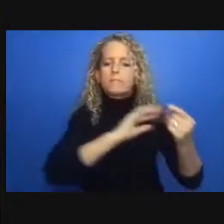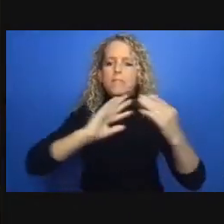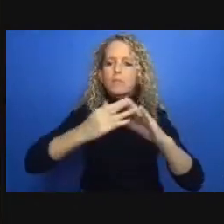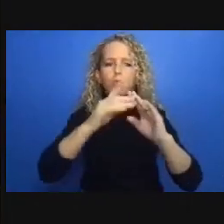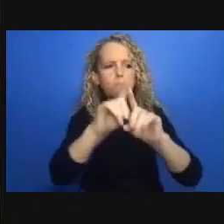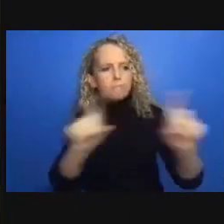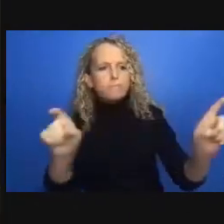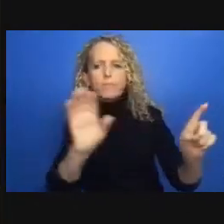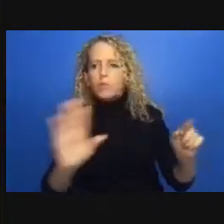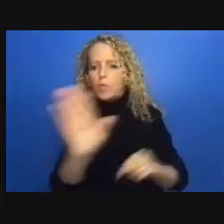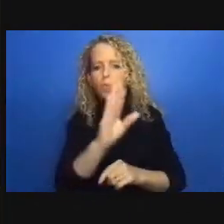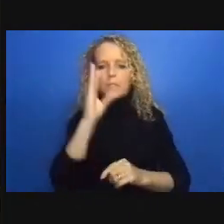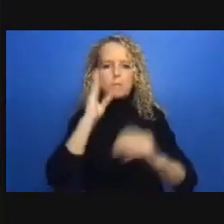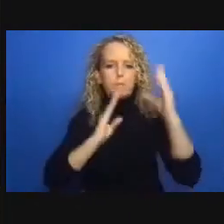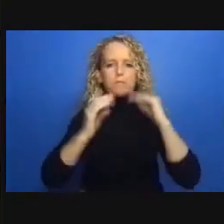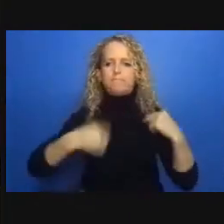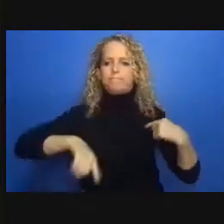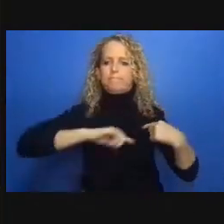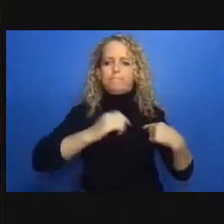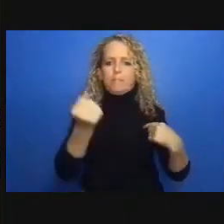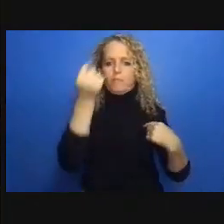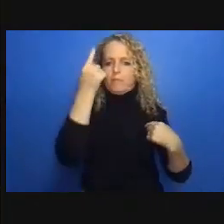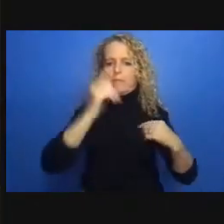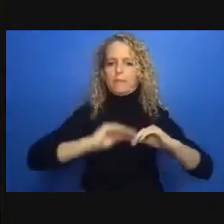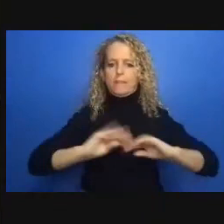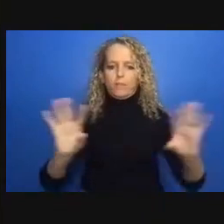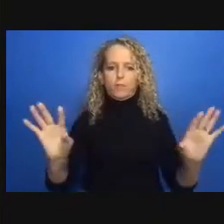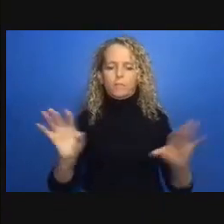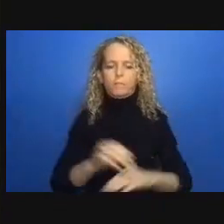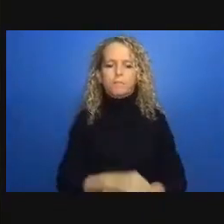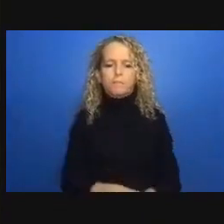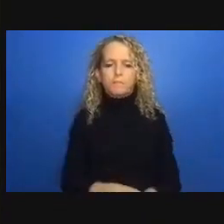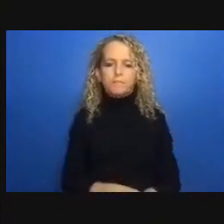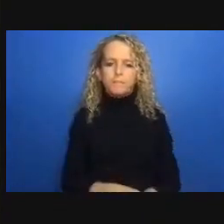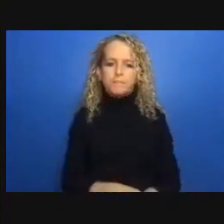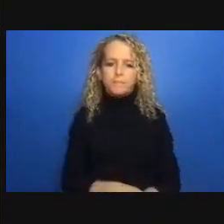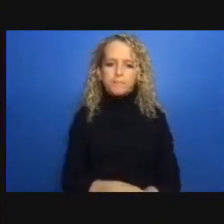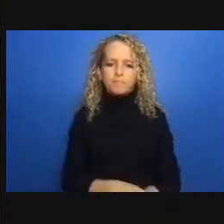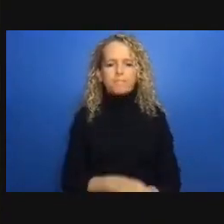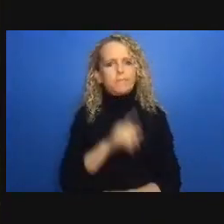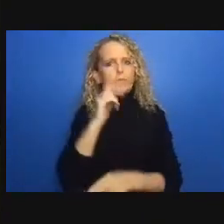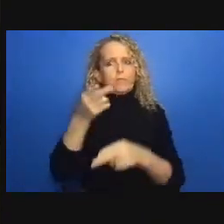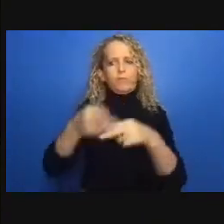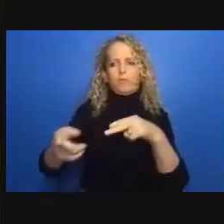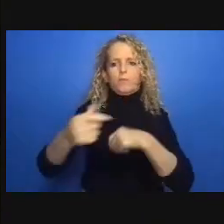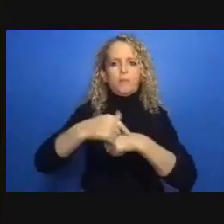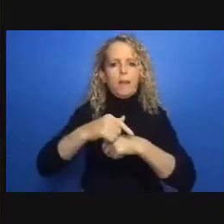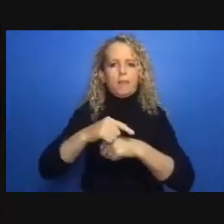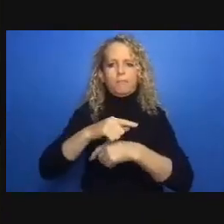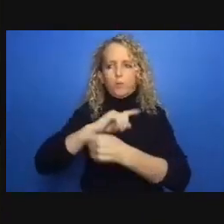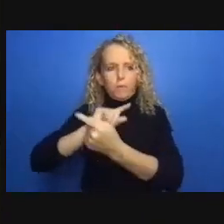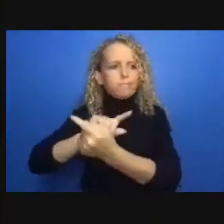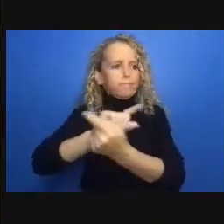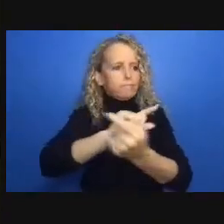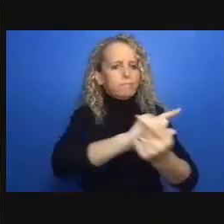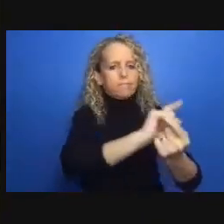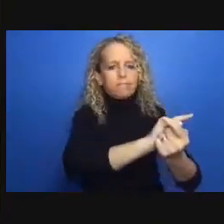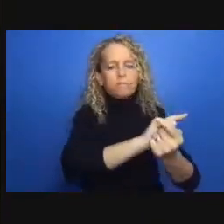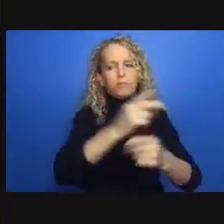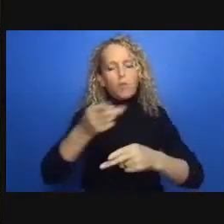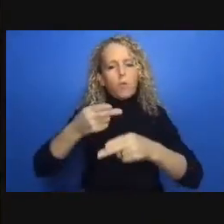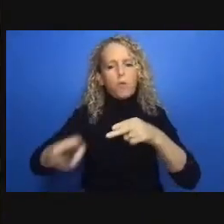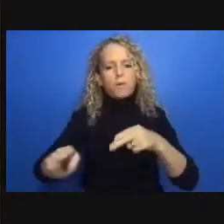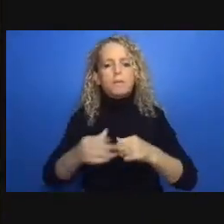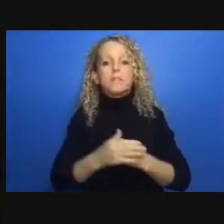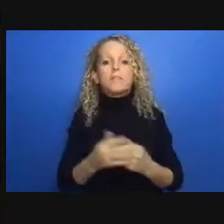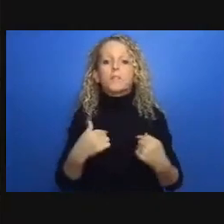were. So we had a really short period of time to pull this together. So in an attempt to take a shortcut, I drew up a list